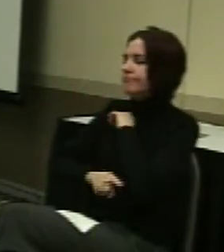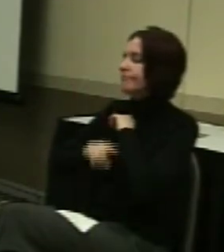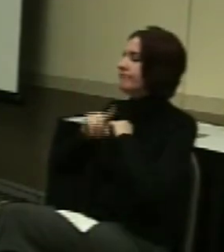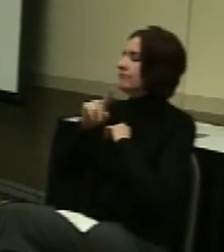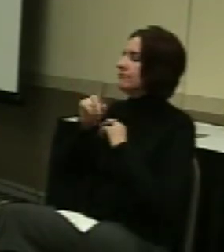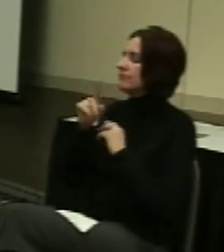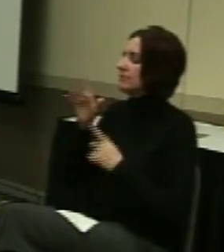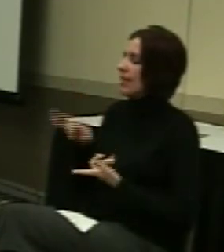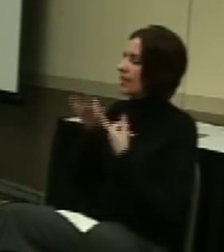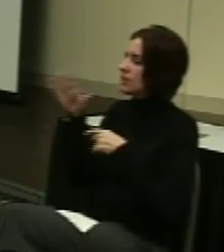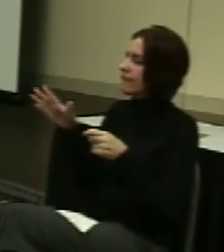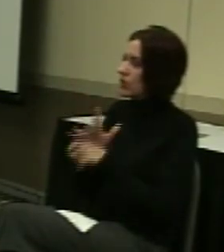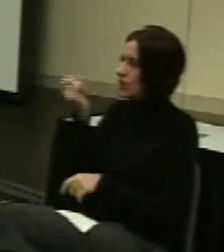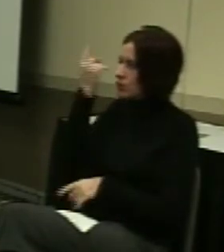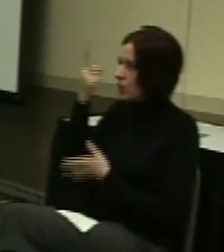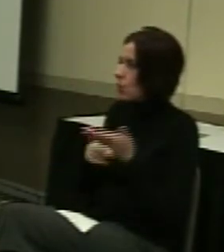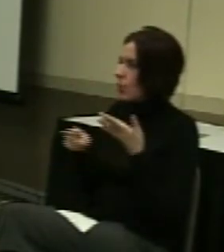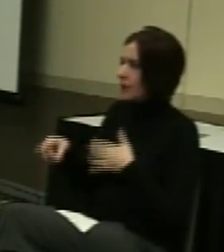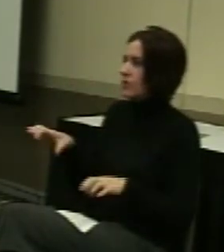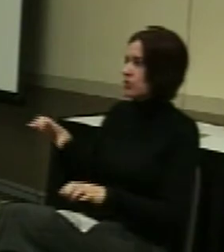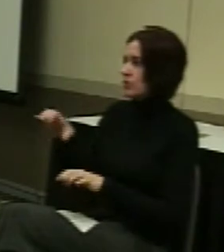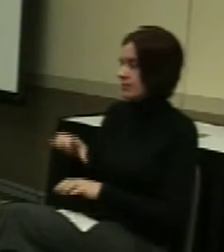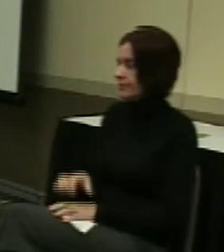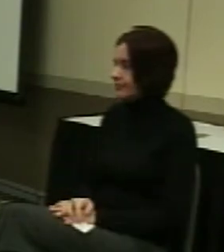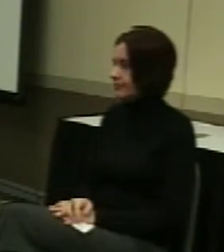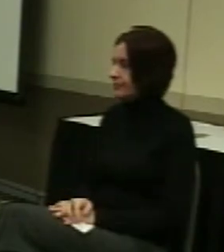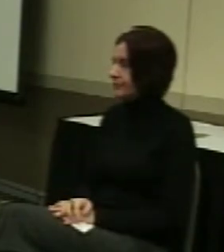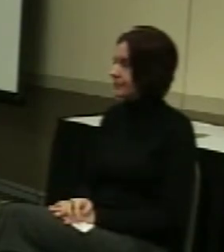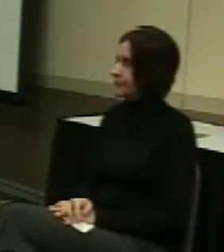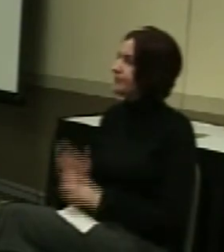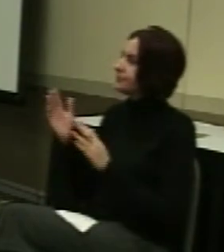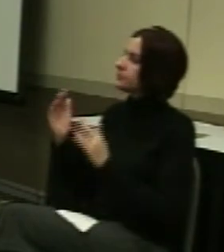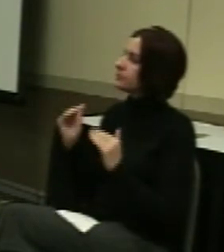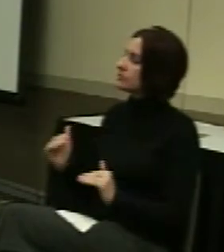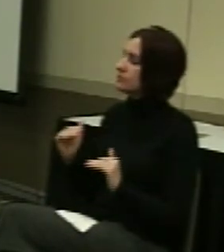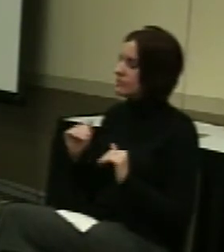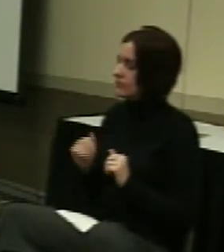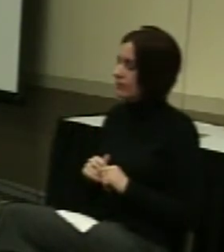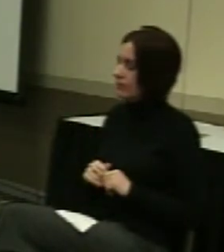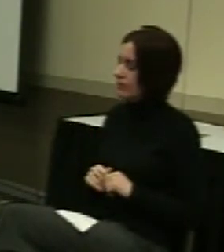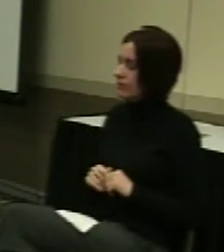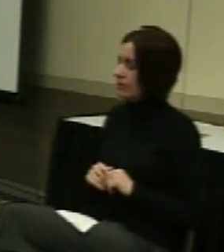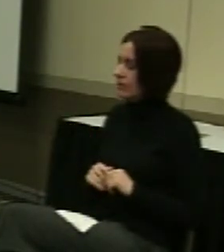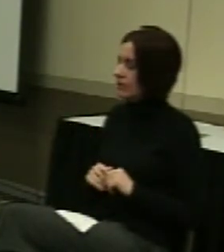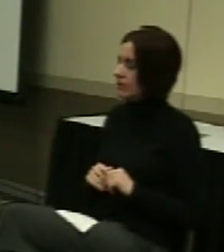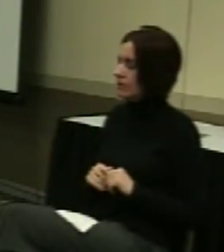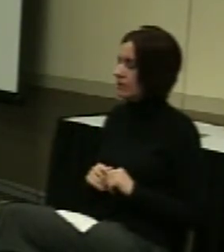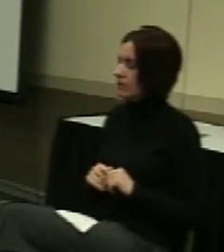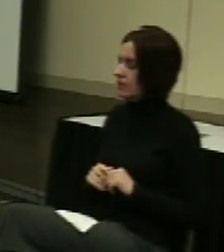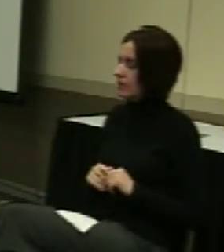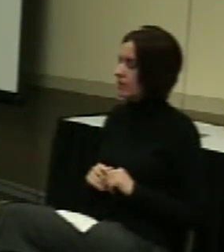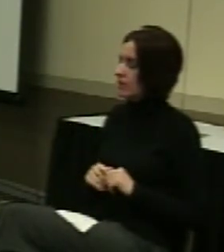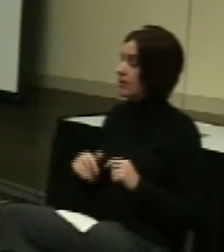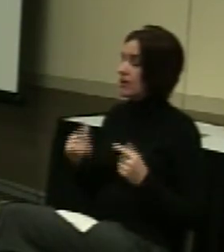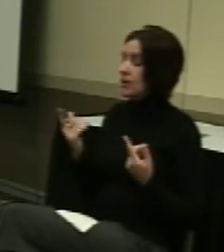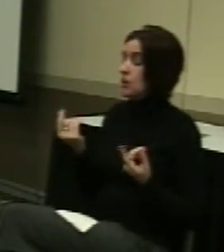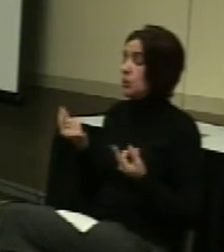fully understand what it is that they're doing. And then what do we do so we can figure